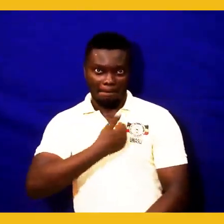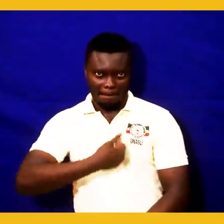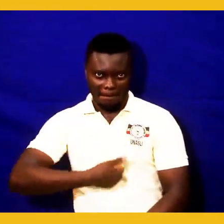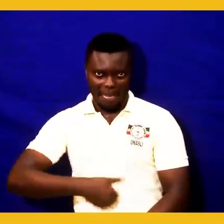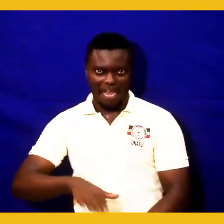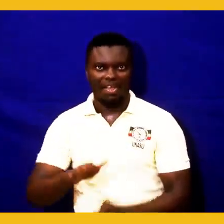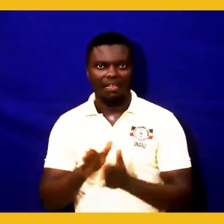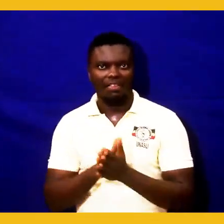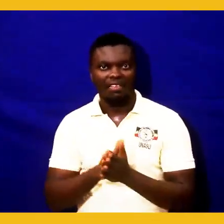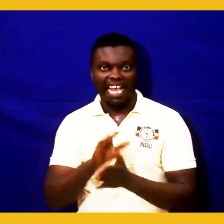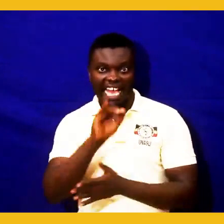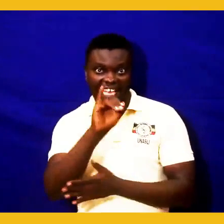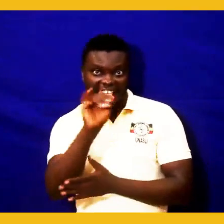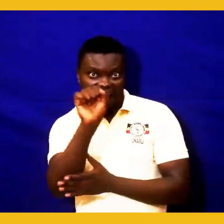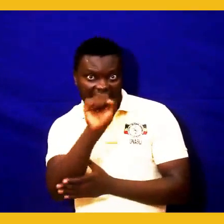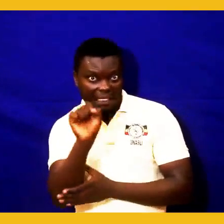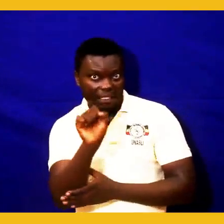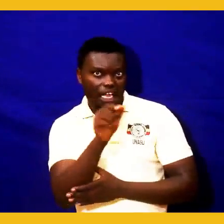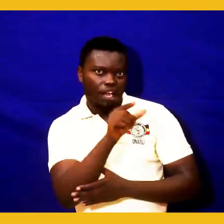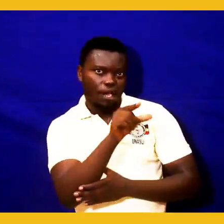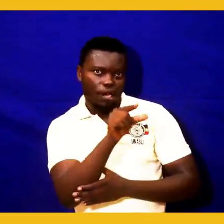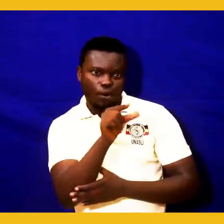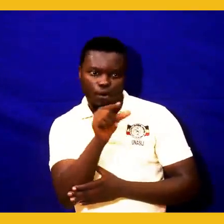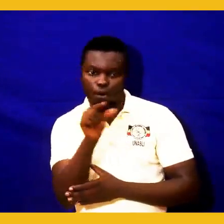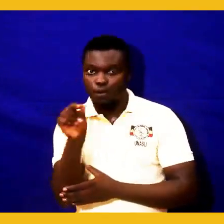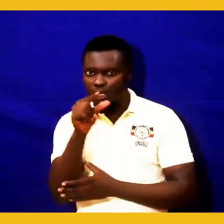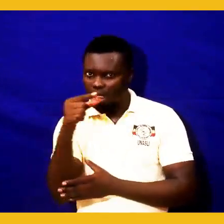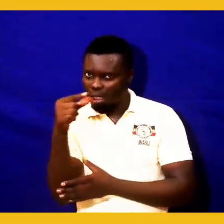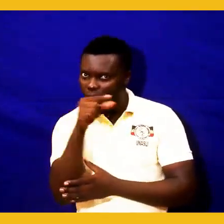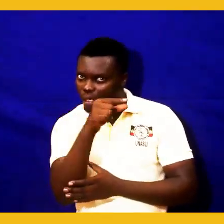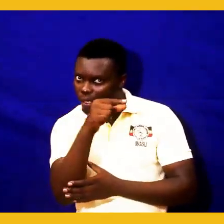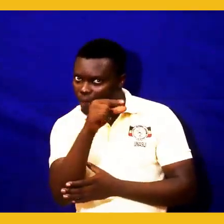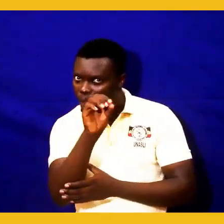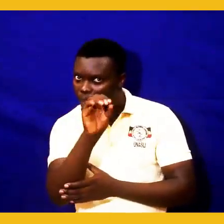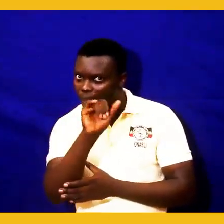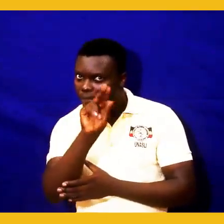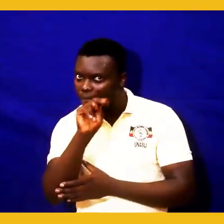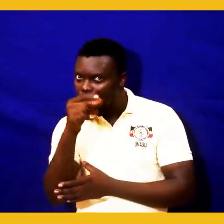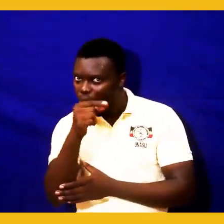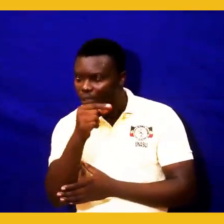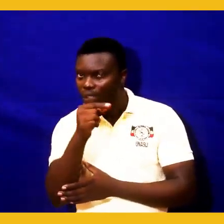Mother is going to the market.